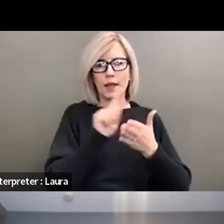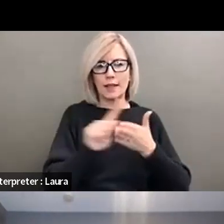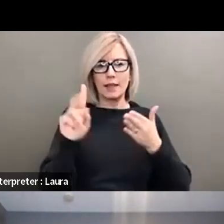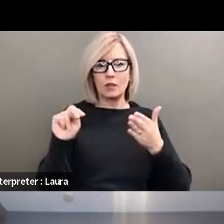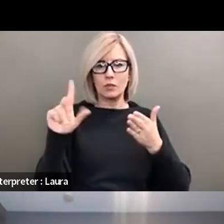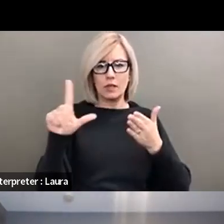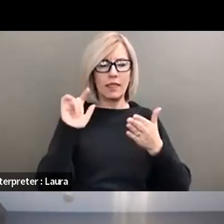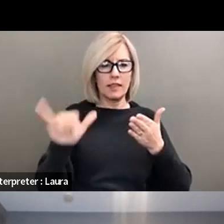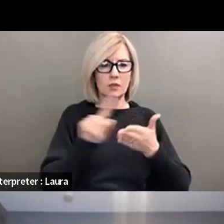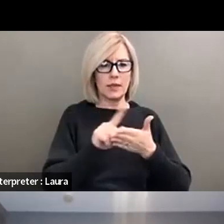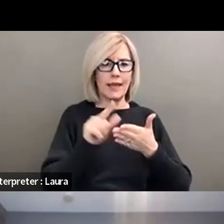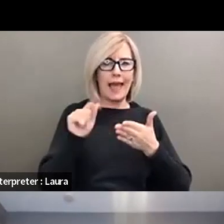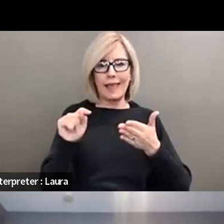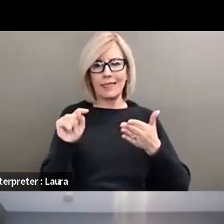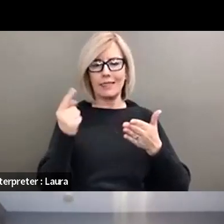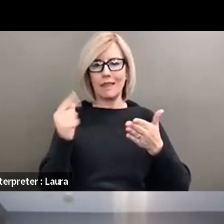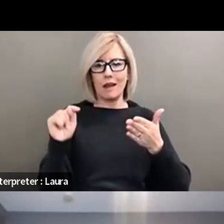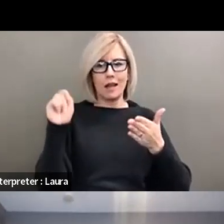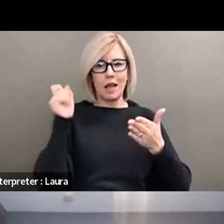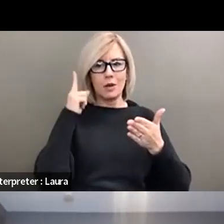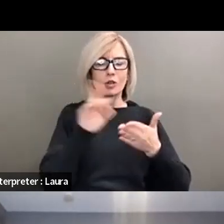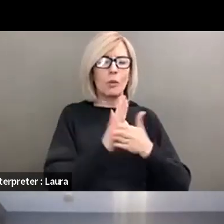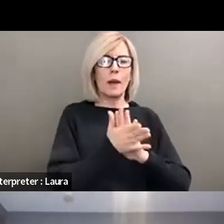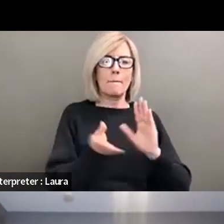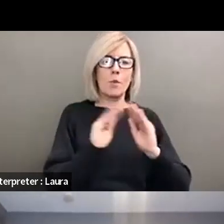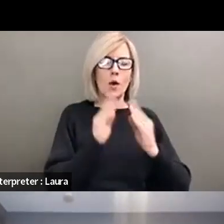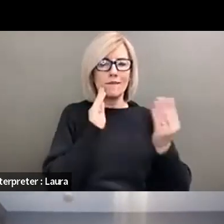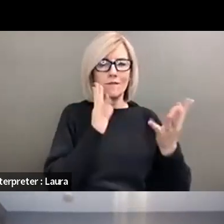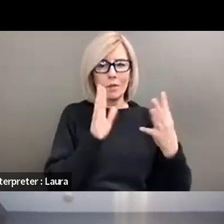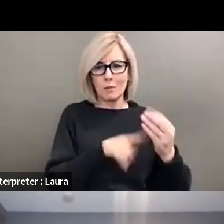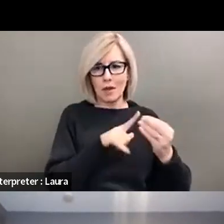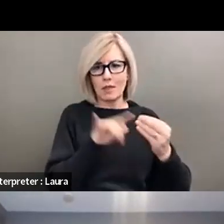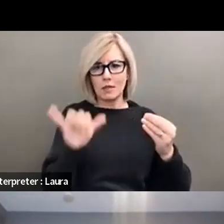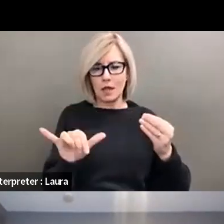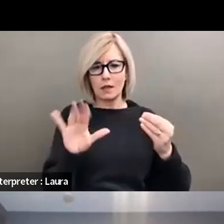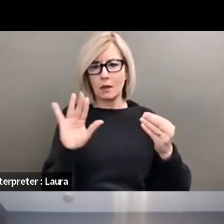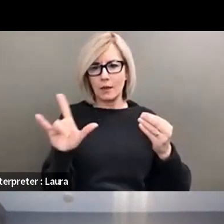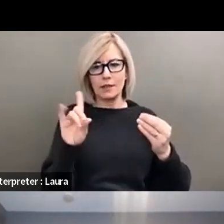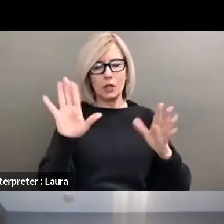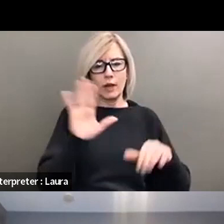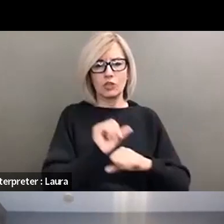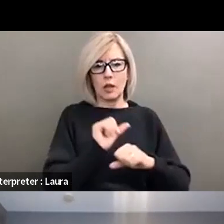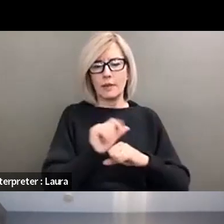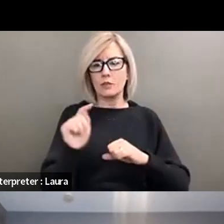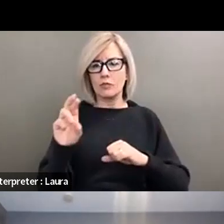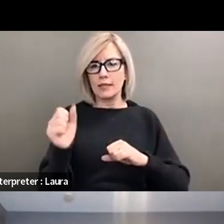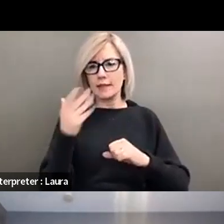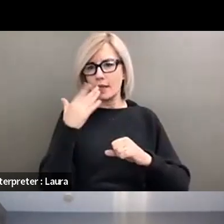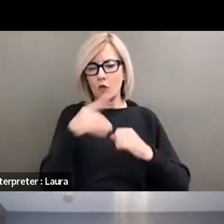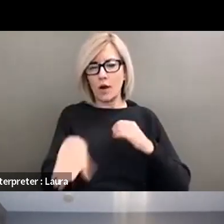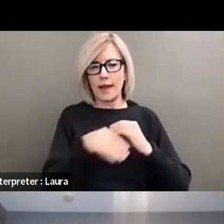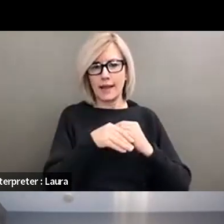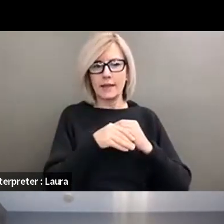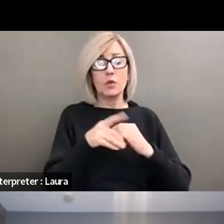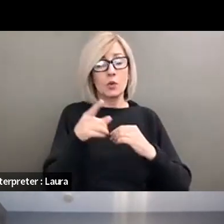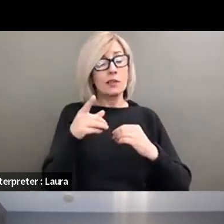this week at the Capitol, and people can kind of become more informed on that. Bill did a great job, and Teresa, you kind of added to that. You can tell